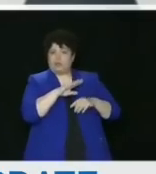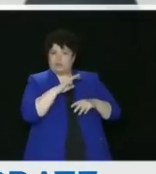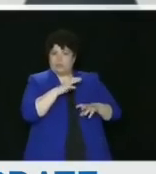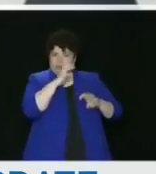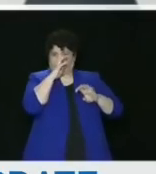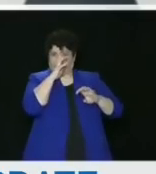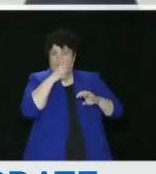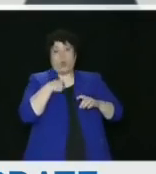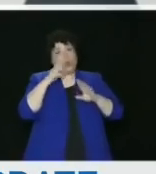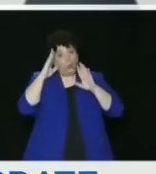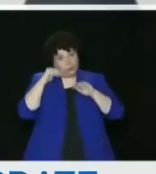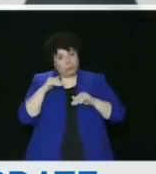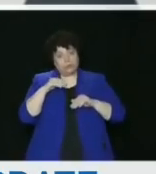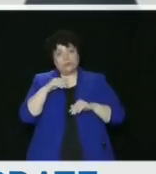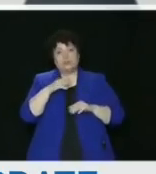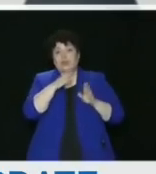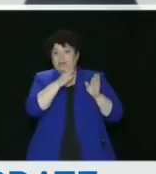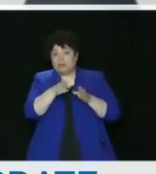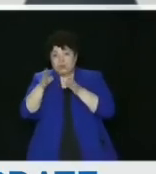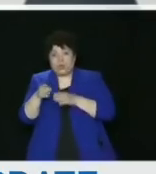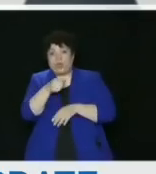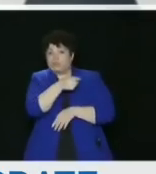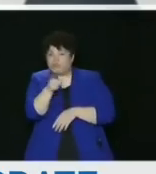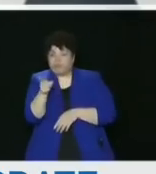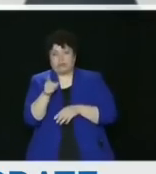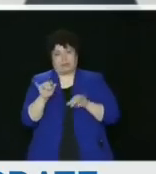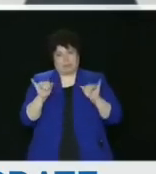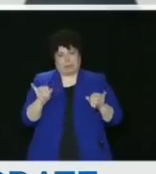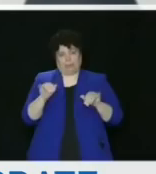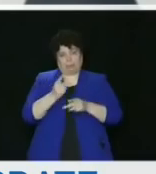I hope, of good individual practices.